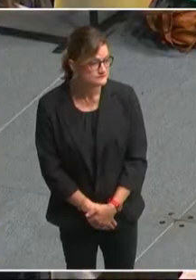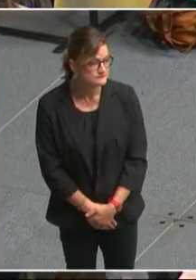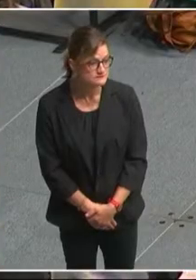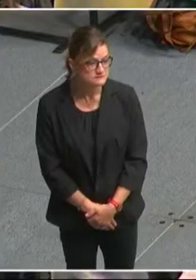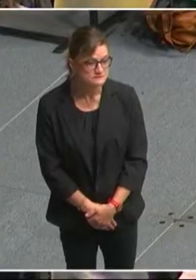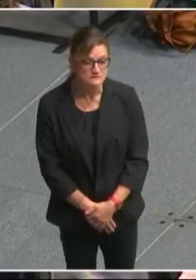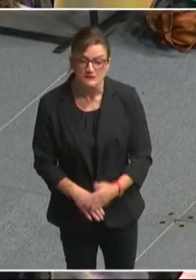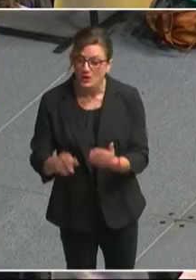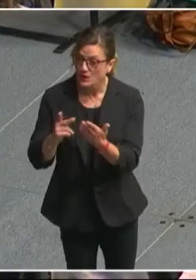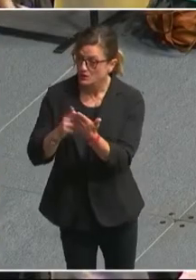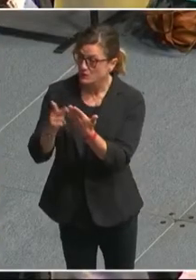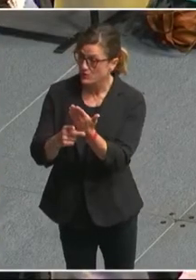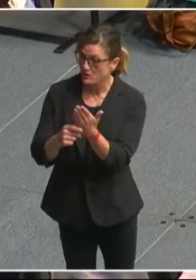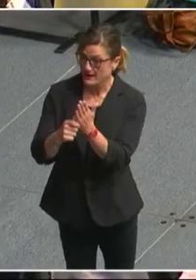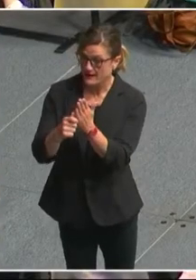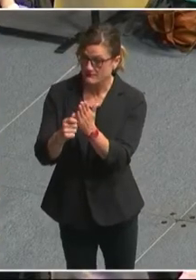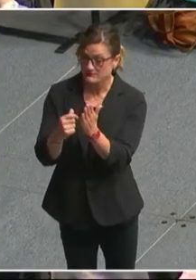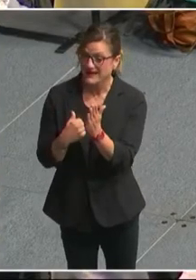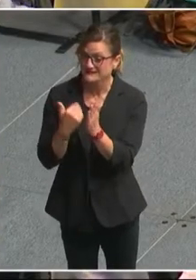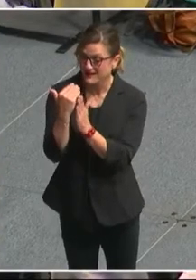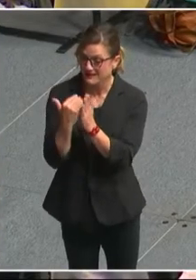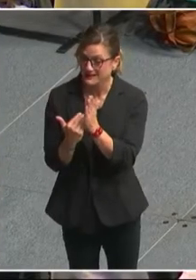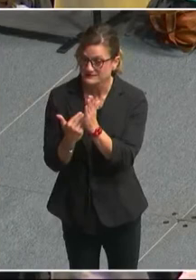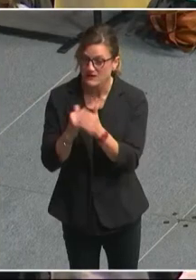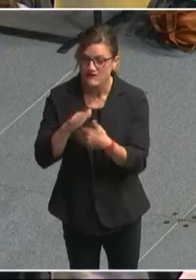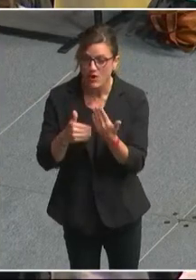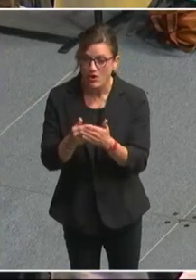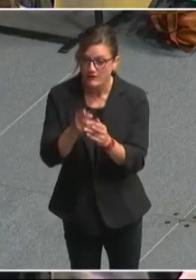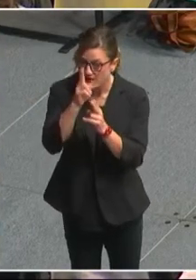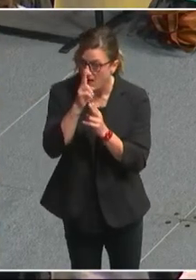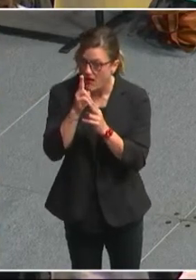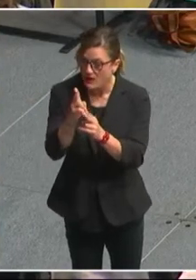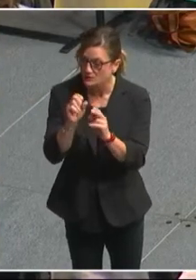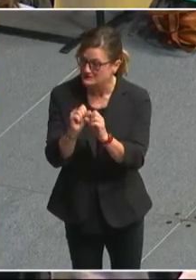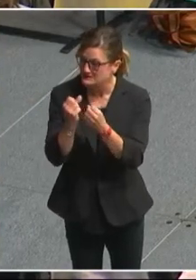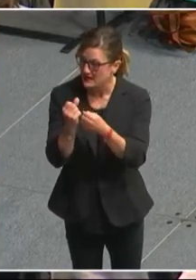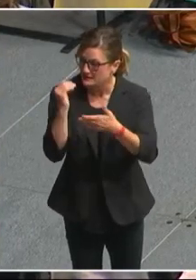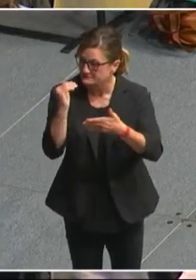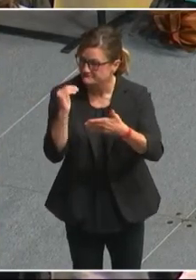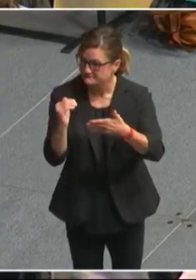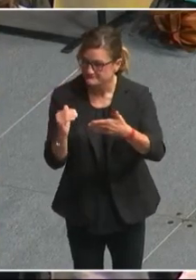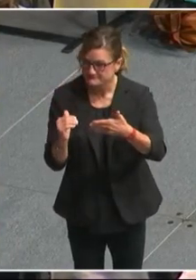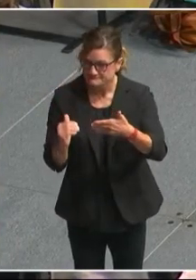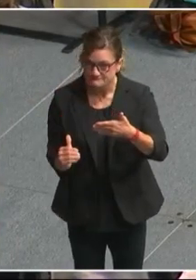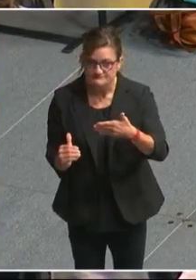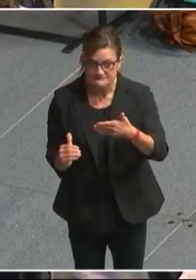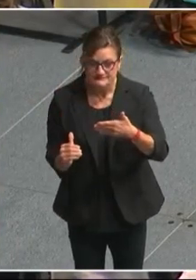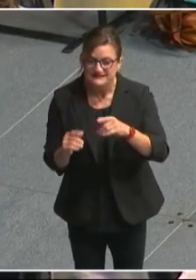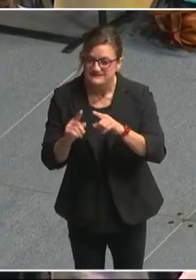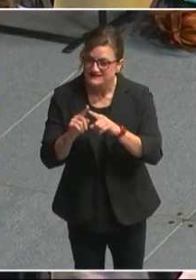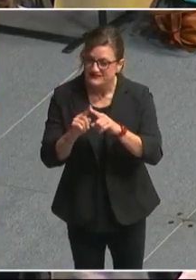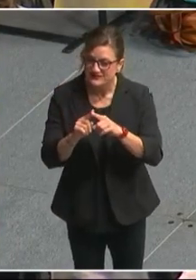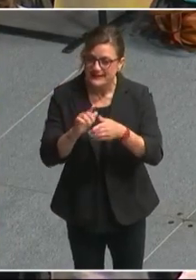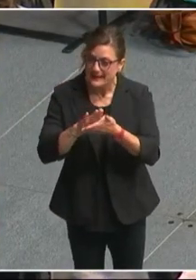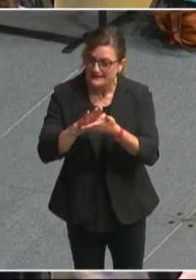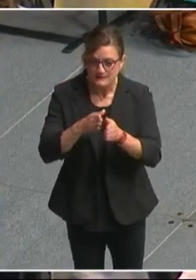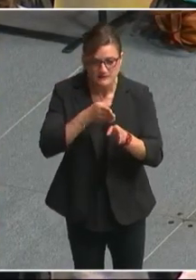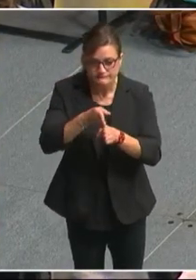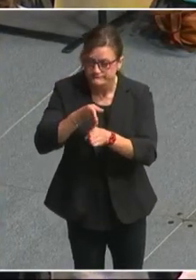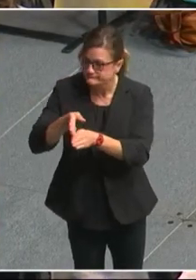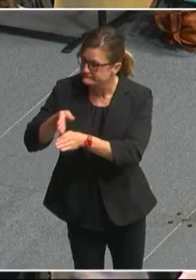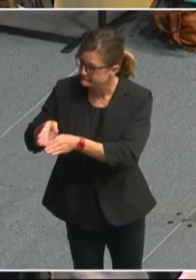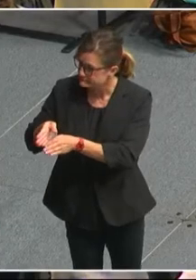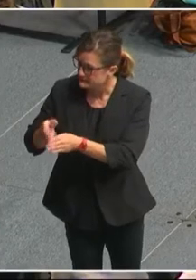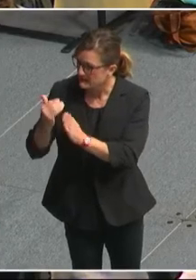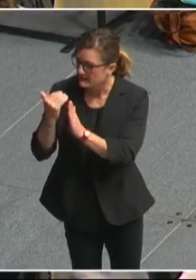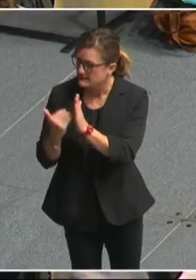Your program includes a list of honor societies available to students in particular academic programs and disciplines.